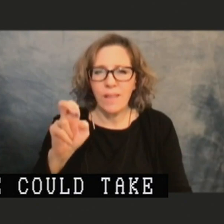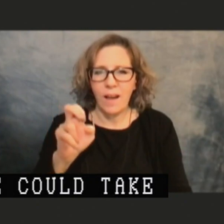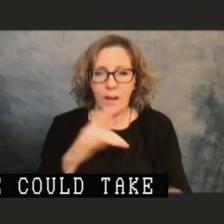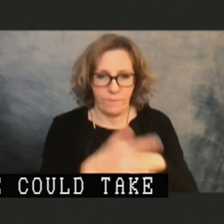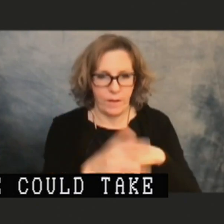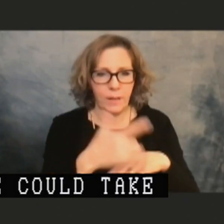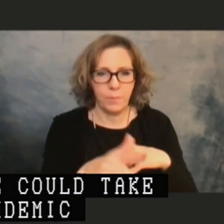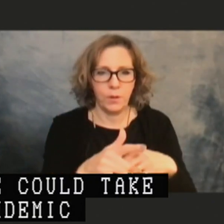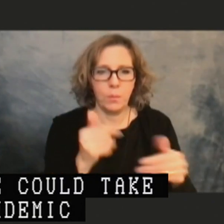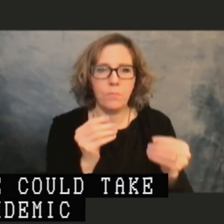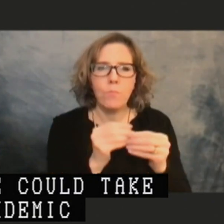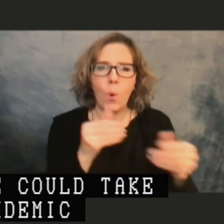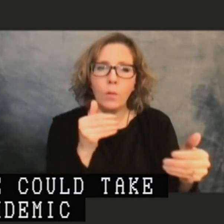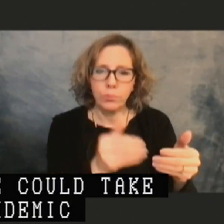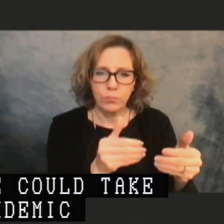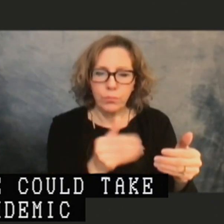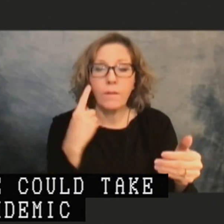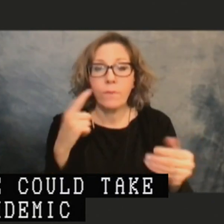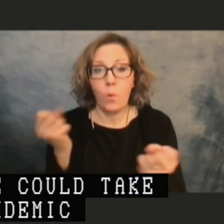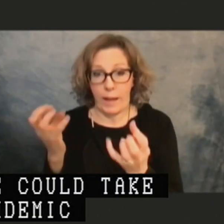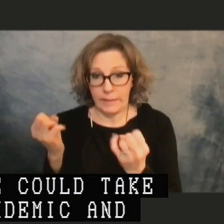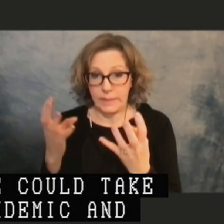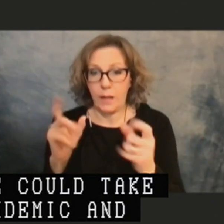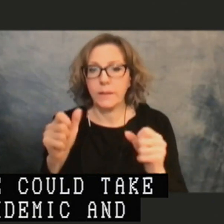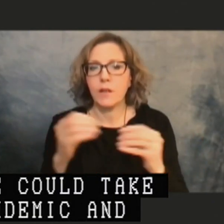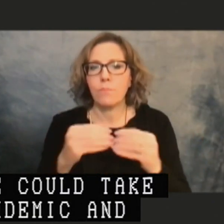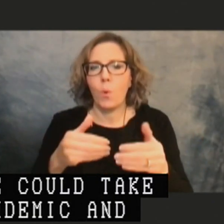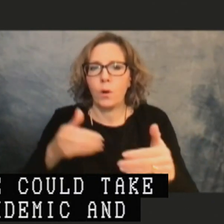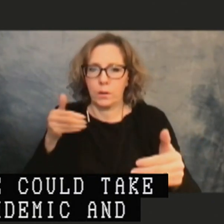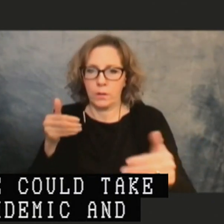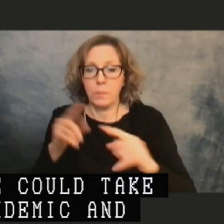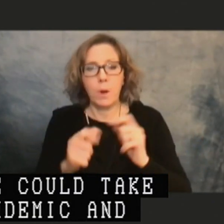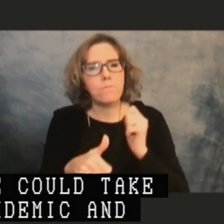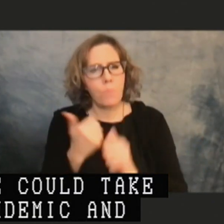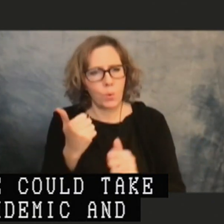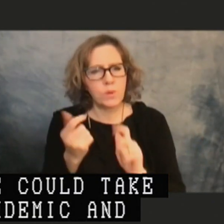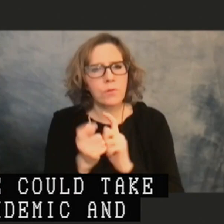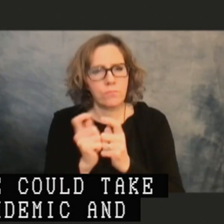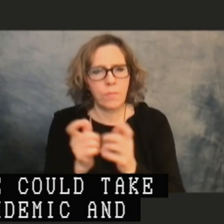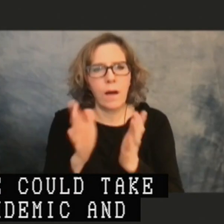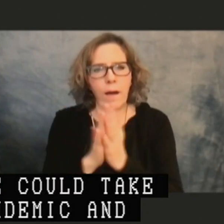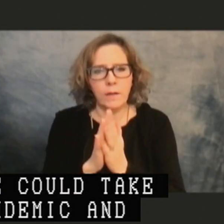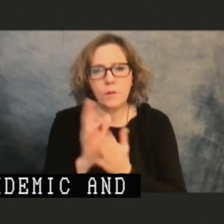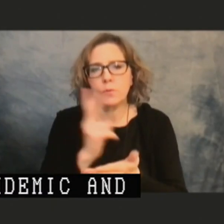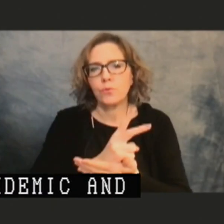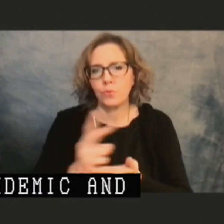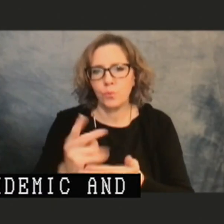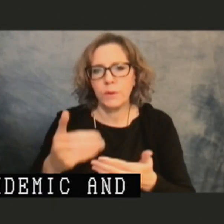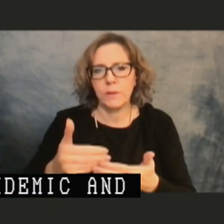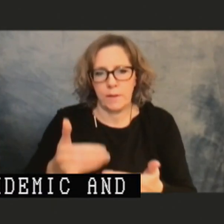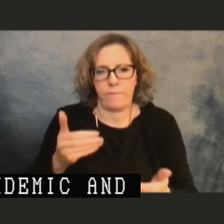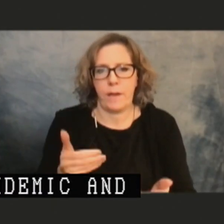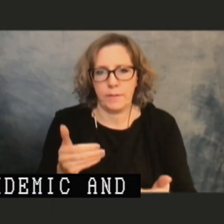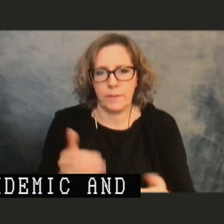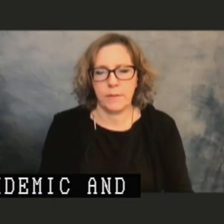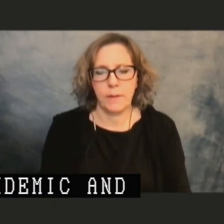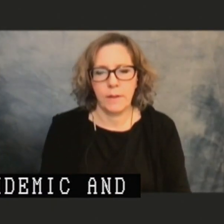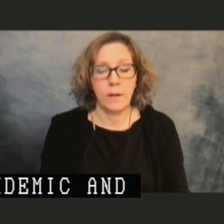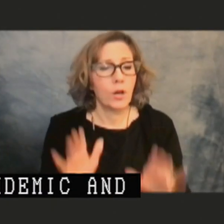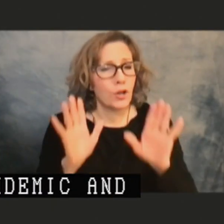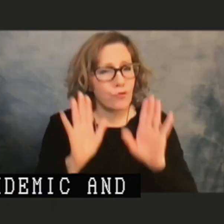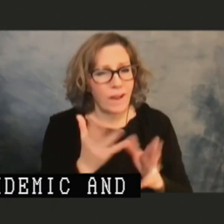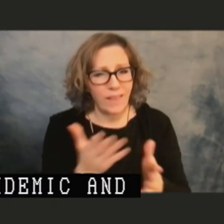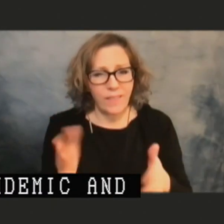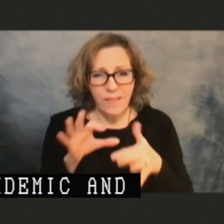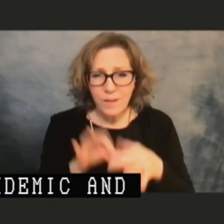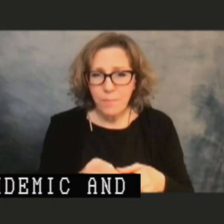any other accommodations, we ask for 2 weeks in advance. And the great thing about our constituent services person is that